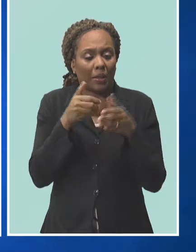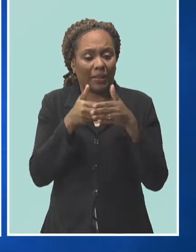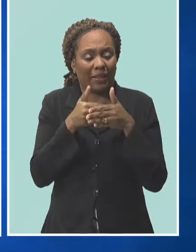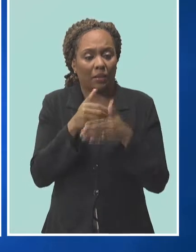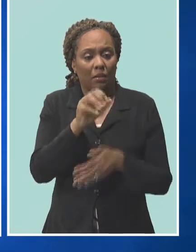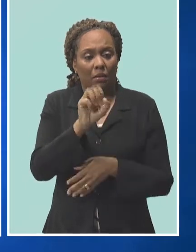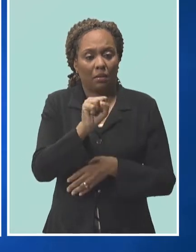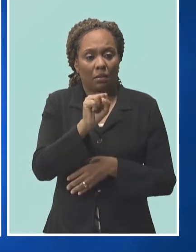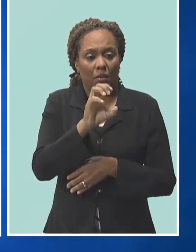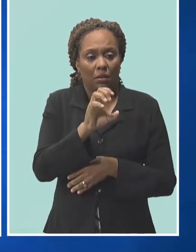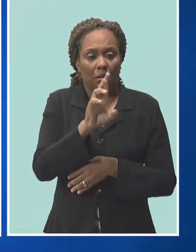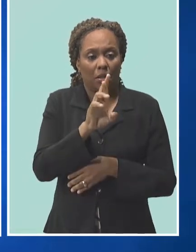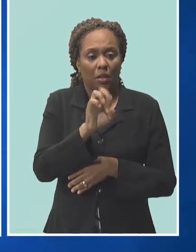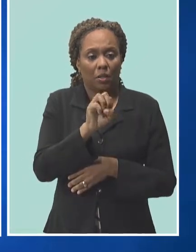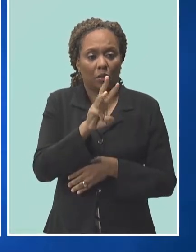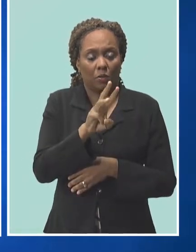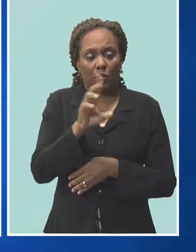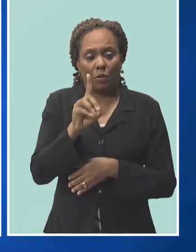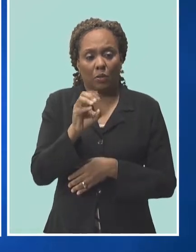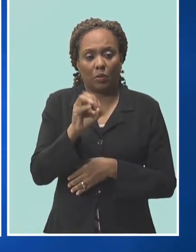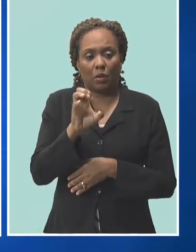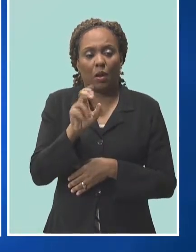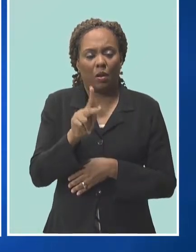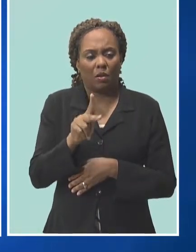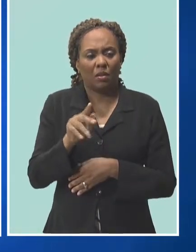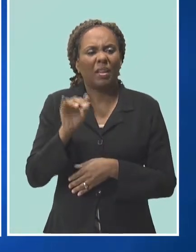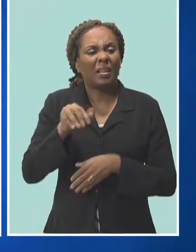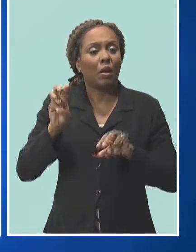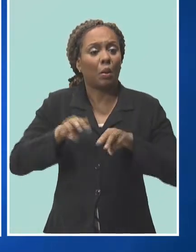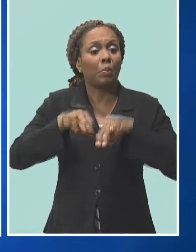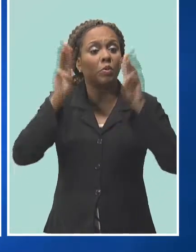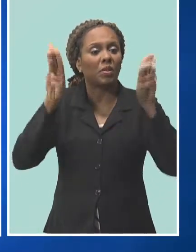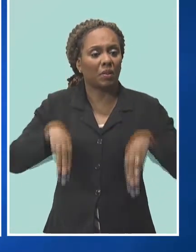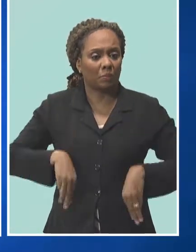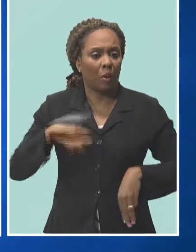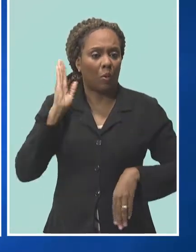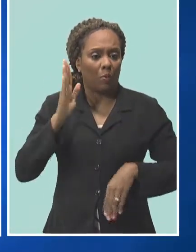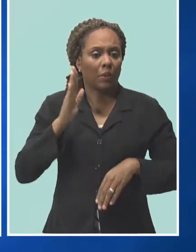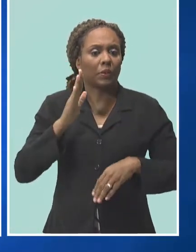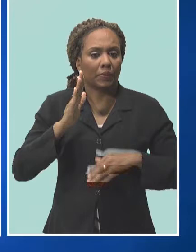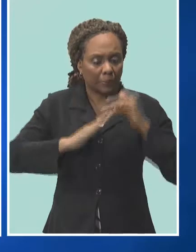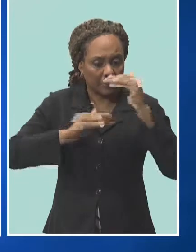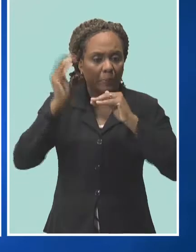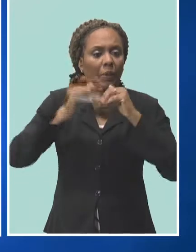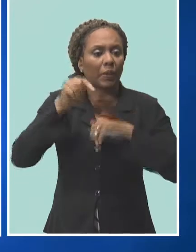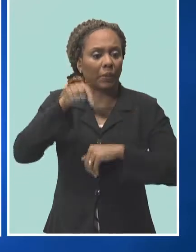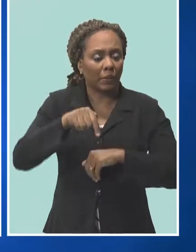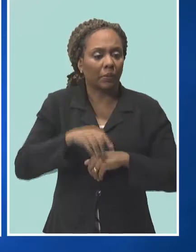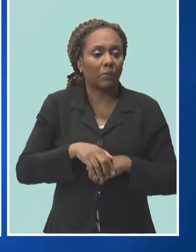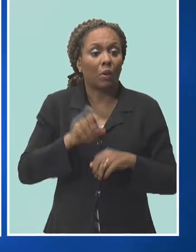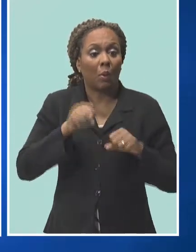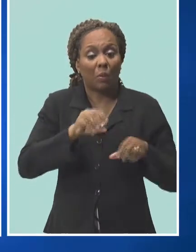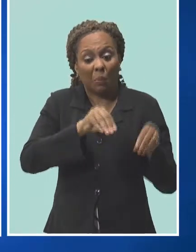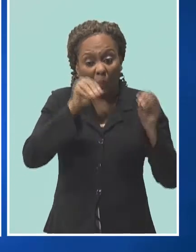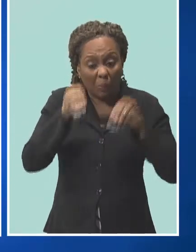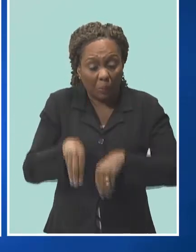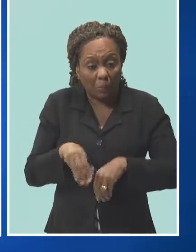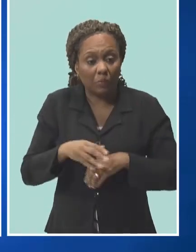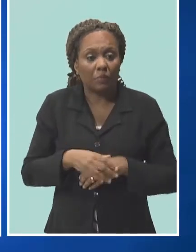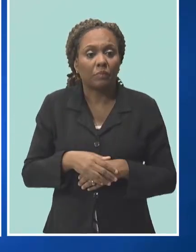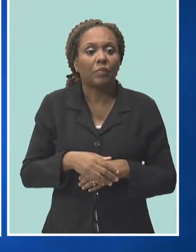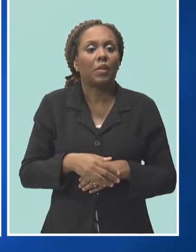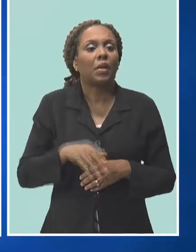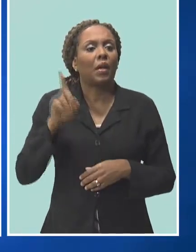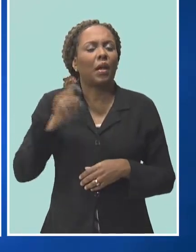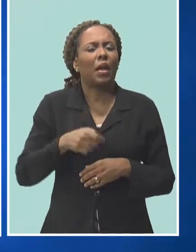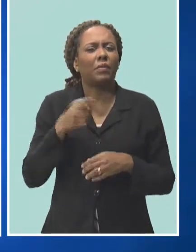to whether the museum is prepared and can take it, and what are the costs and what is the opportunity to relocate it. That now